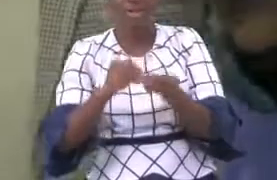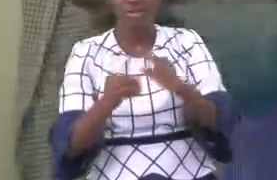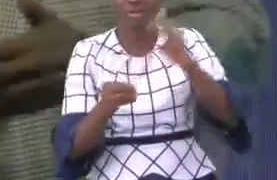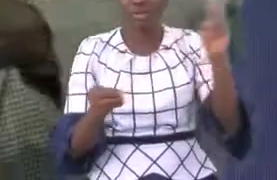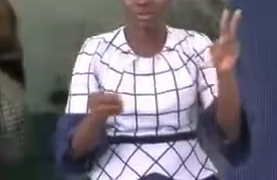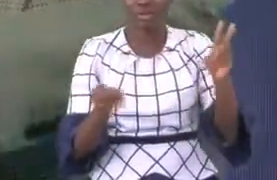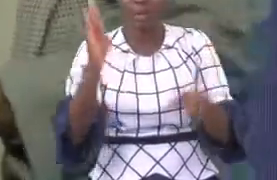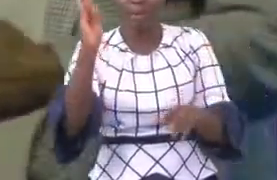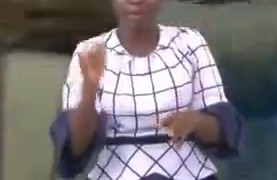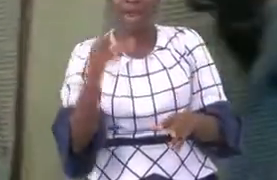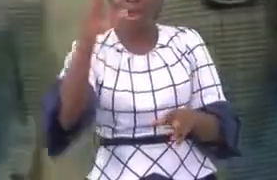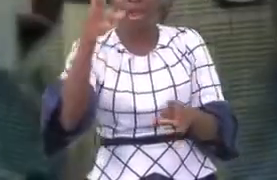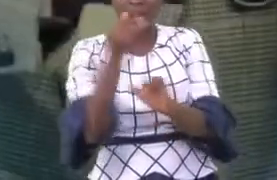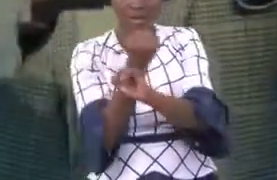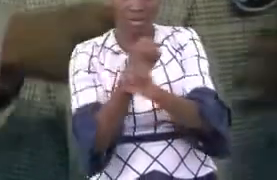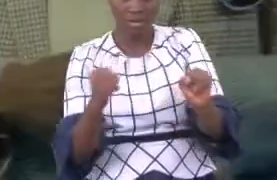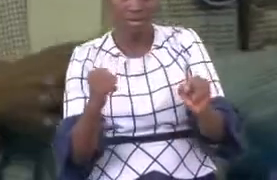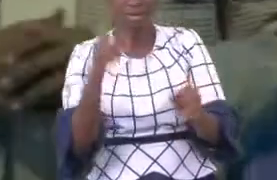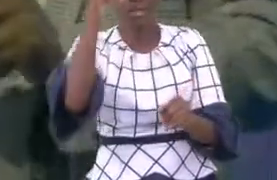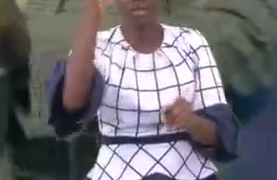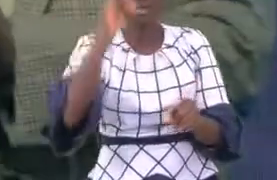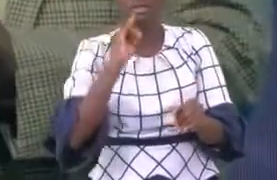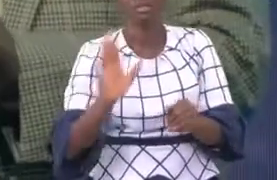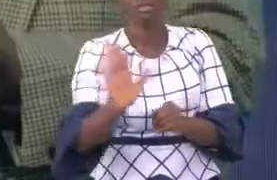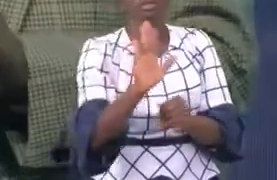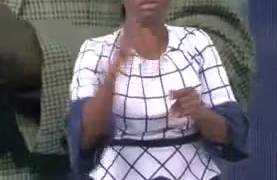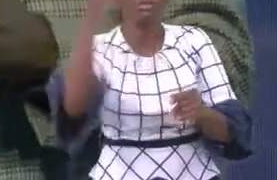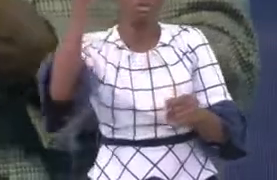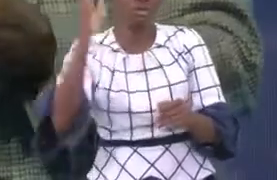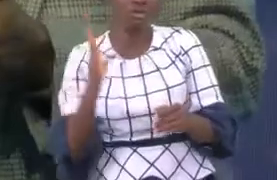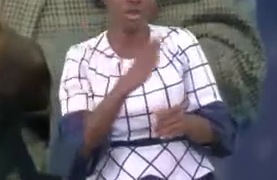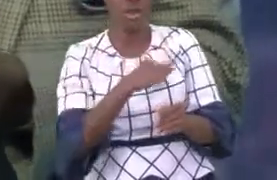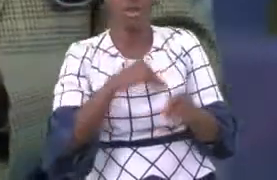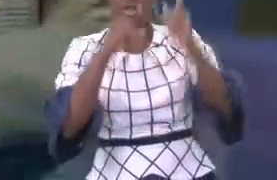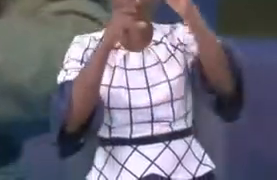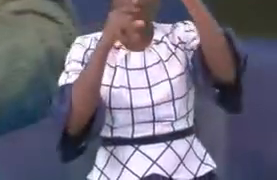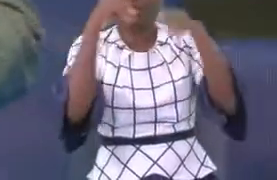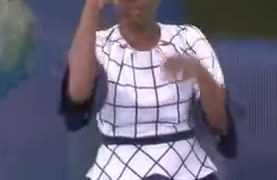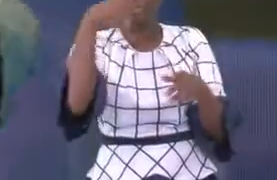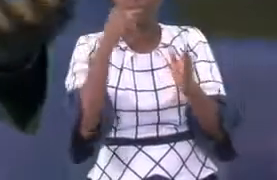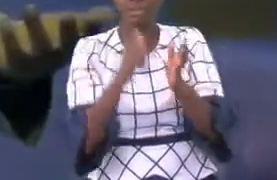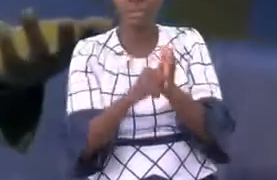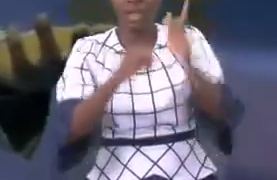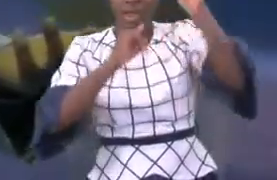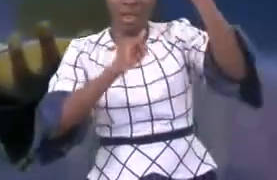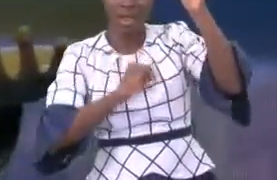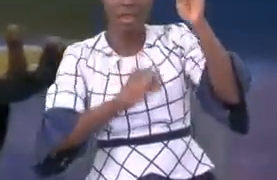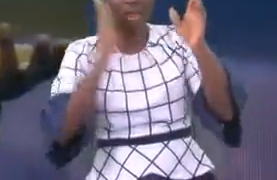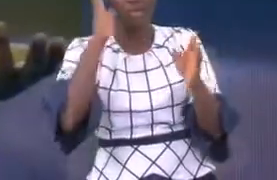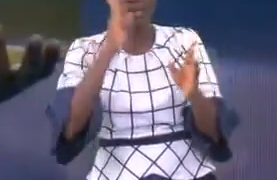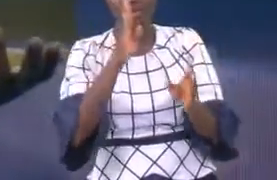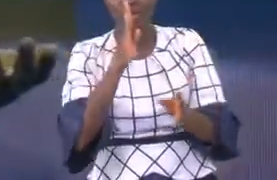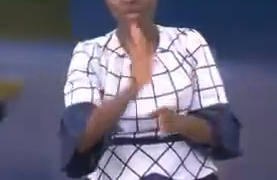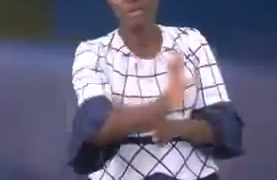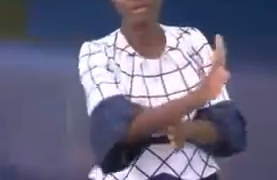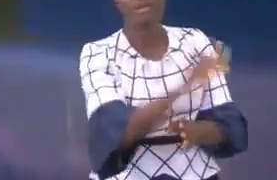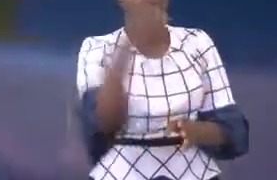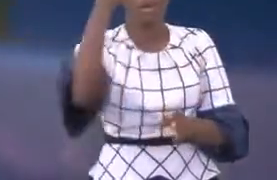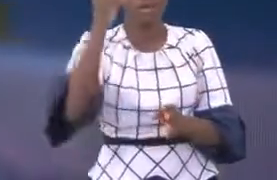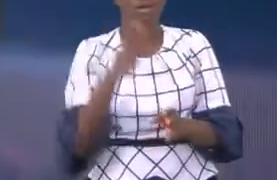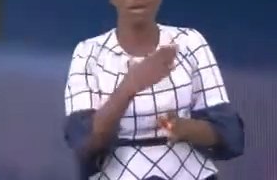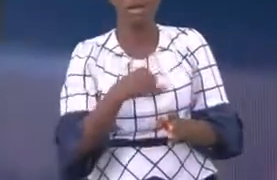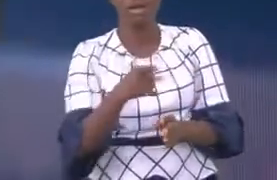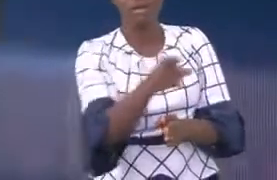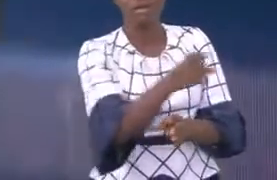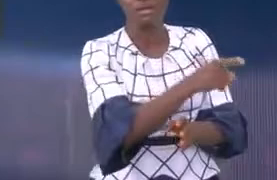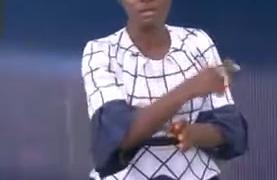will be their God, and they shall be my people. Anyone going to belong to God here today? By